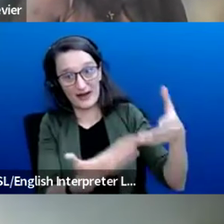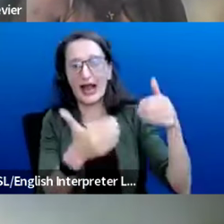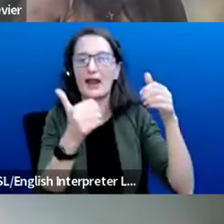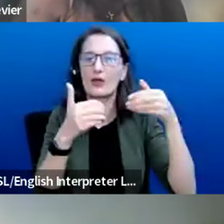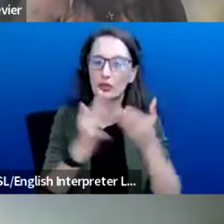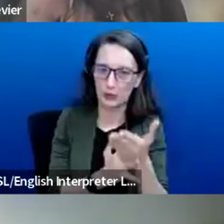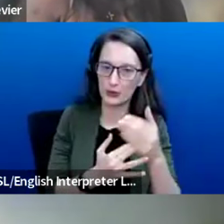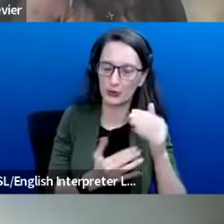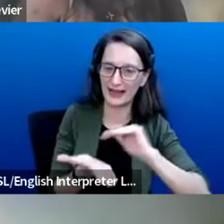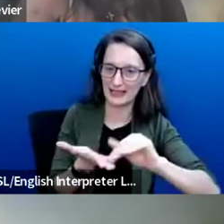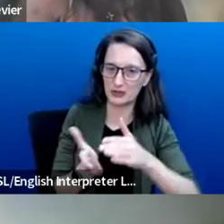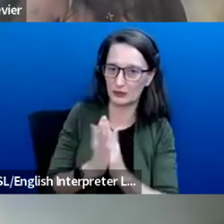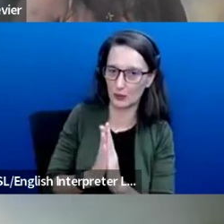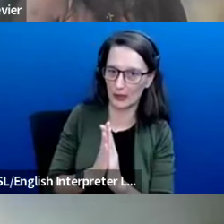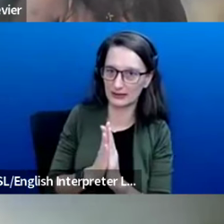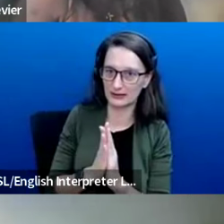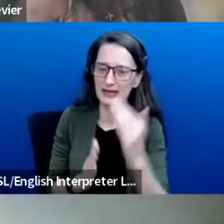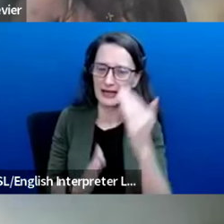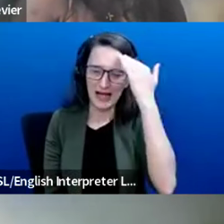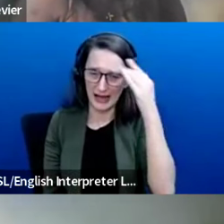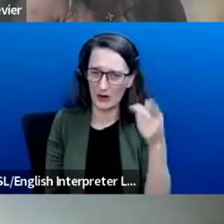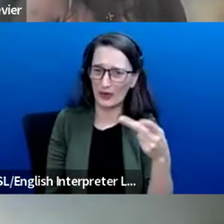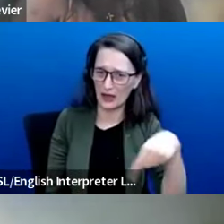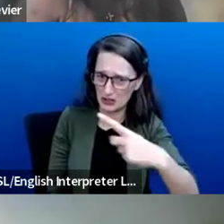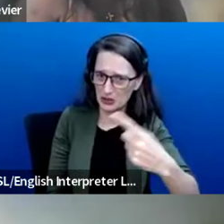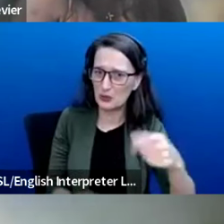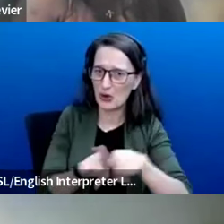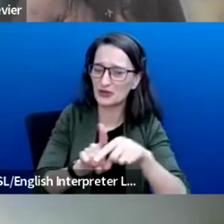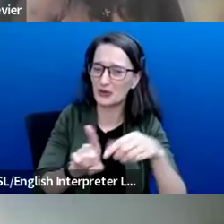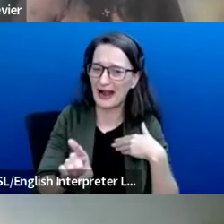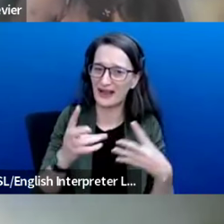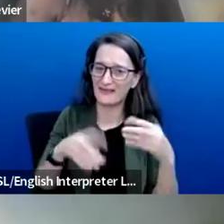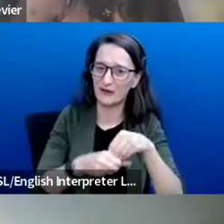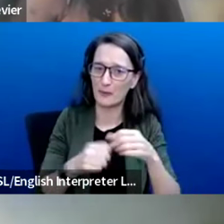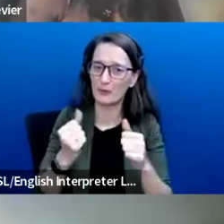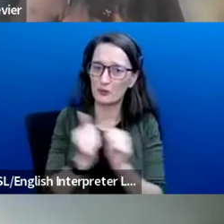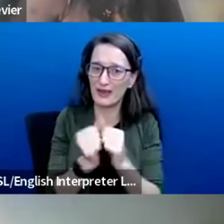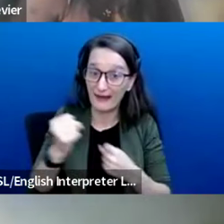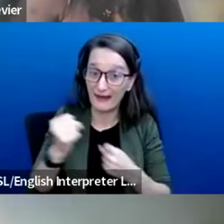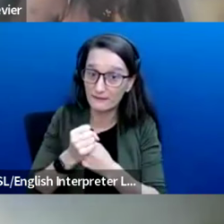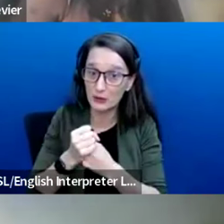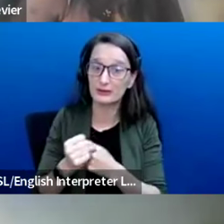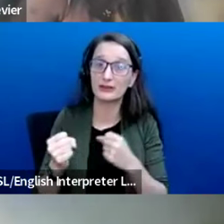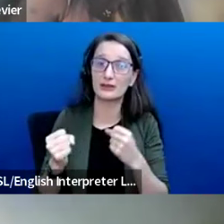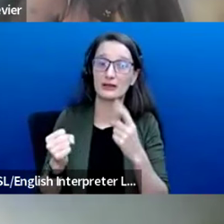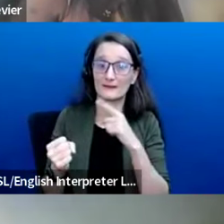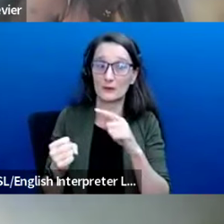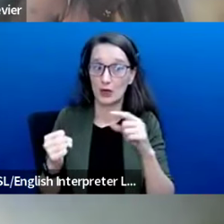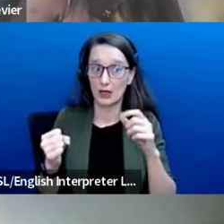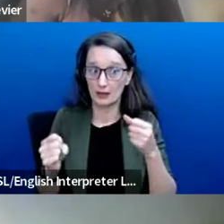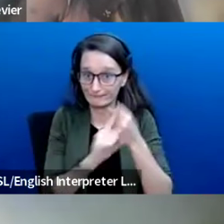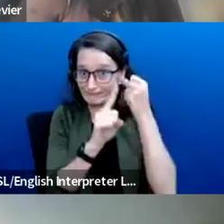know you guys also have an involvement through like advocacy to like get something like that to happen. So I